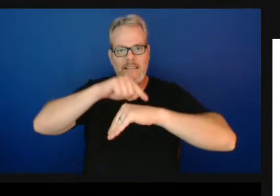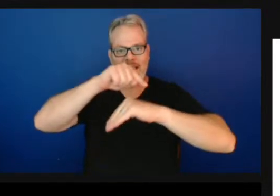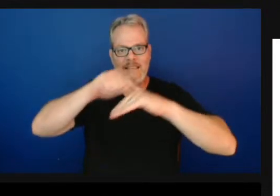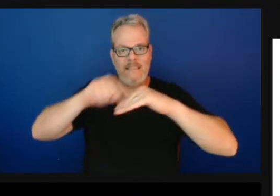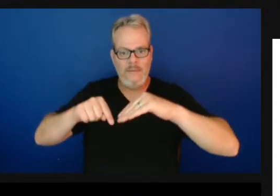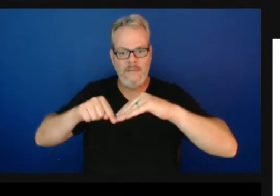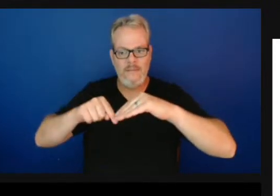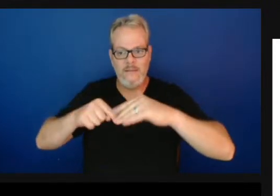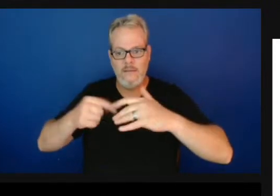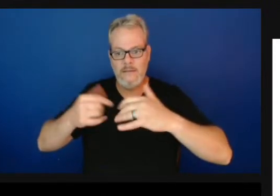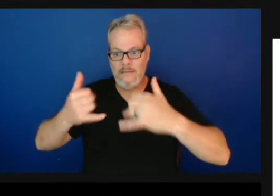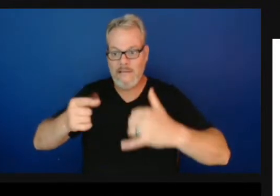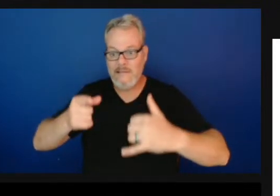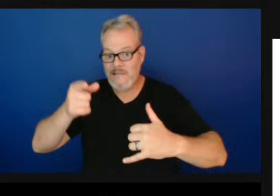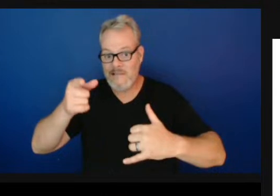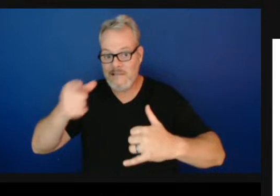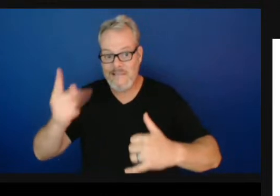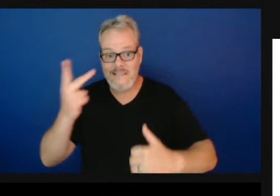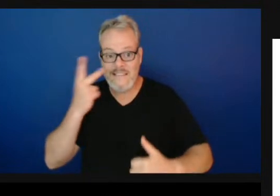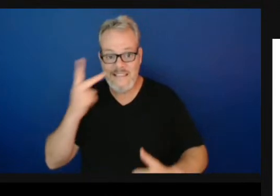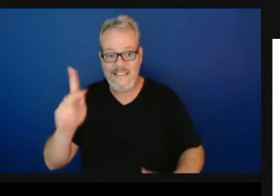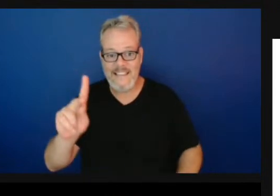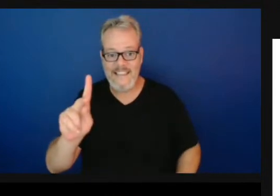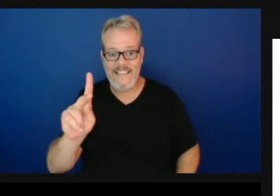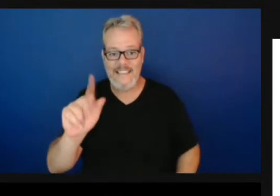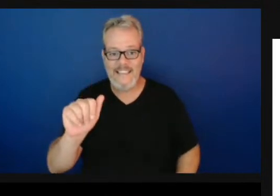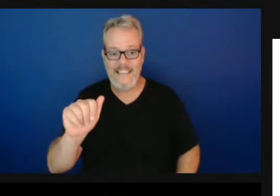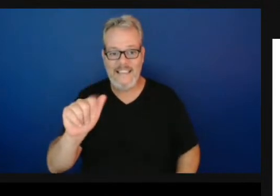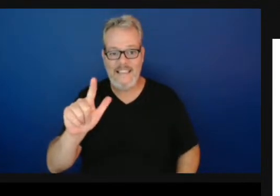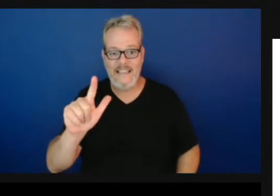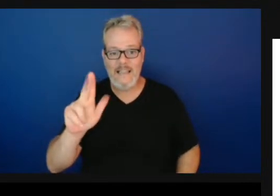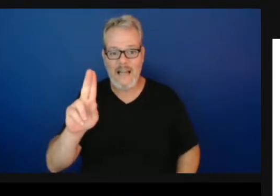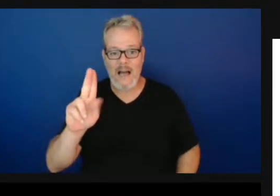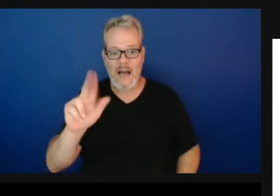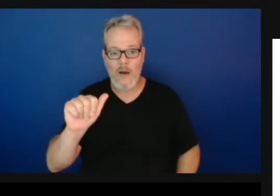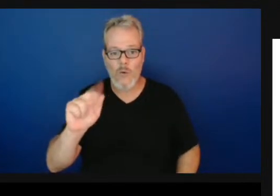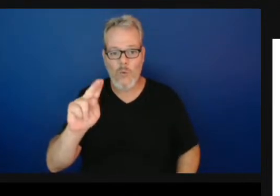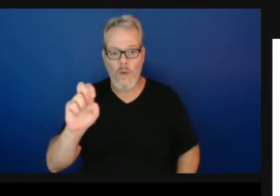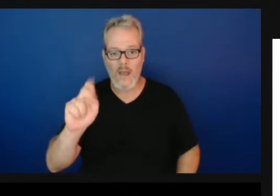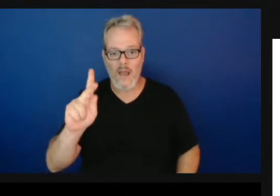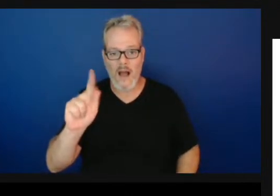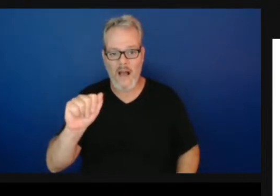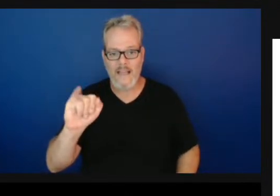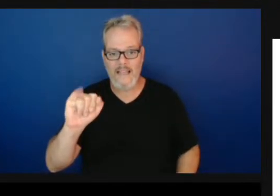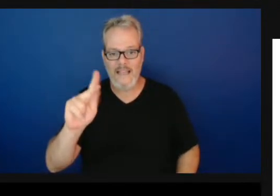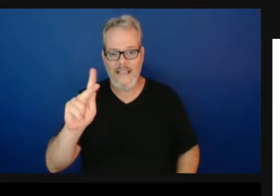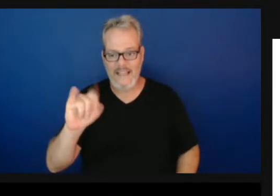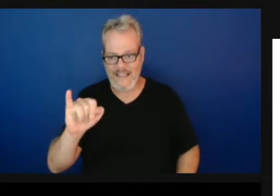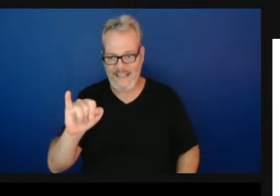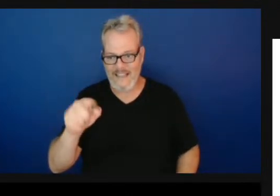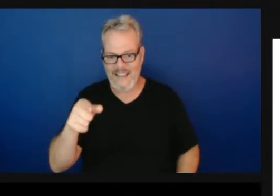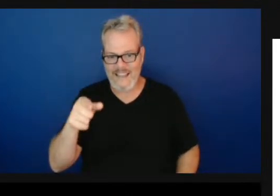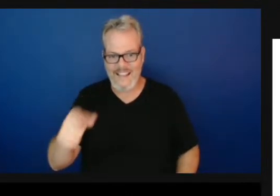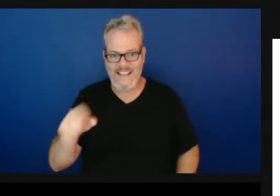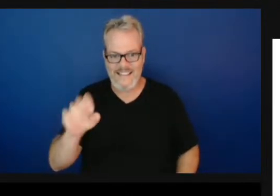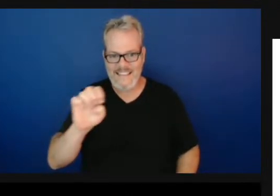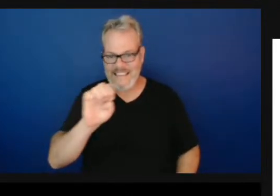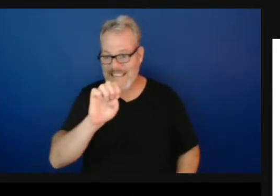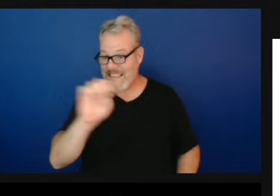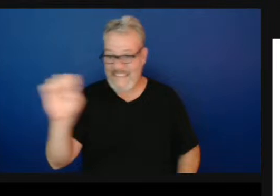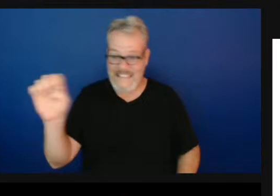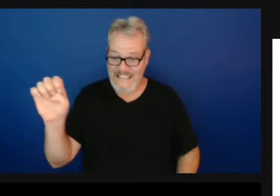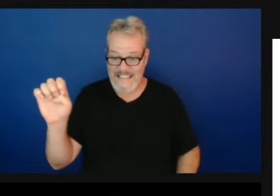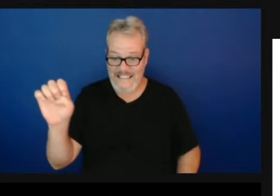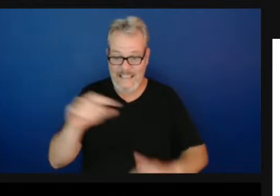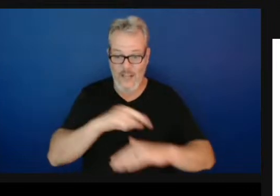down here to Kīlauea, a station on the east side of the summit, also showing that same pattern for the summit line in the